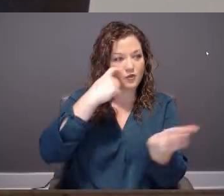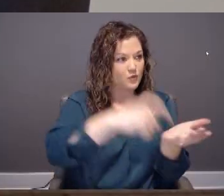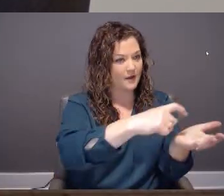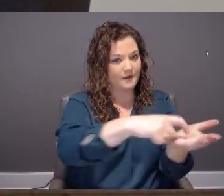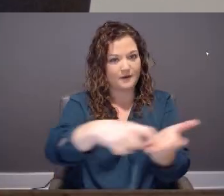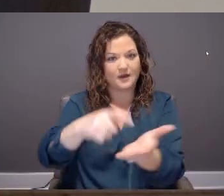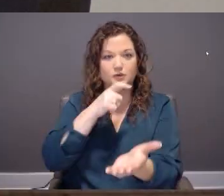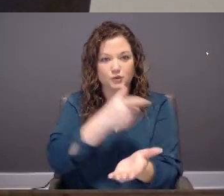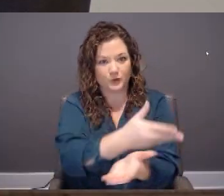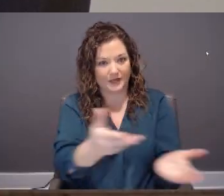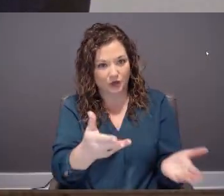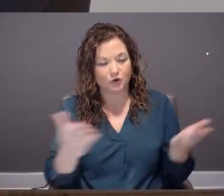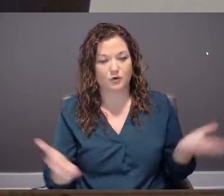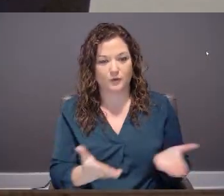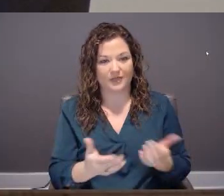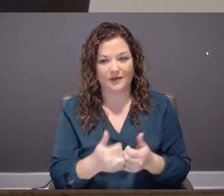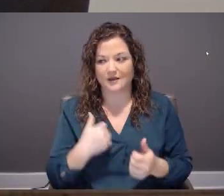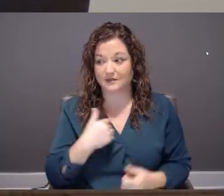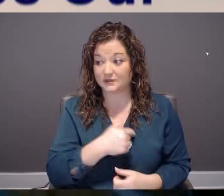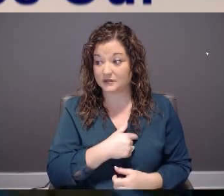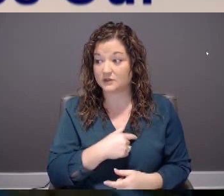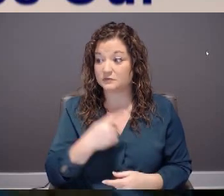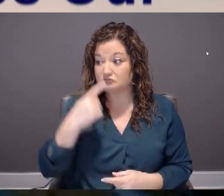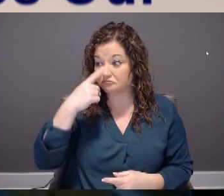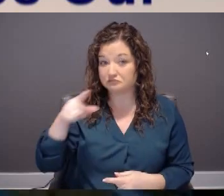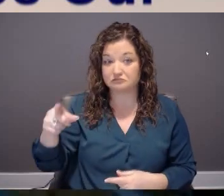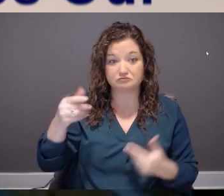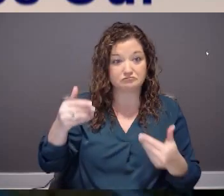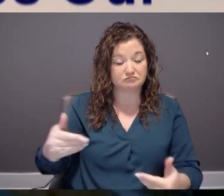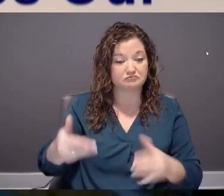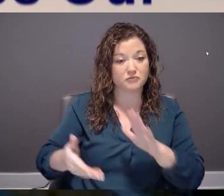will you roll the footage for me?